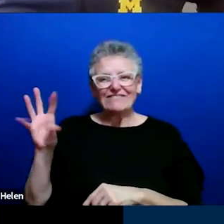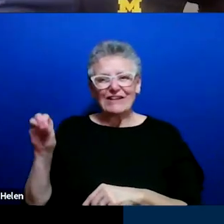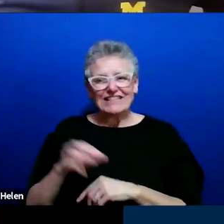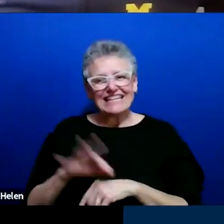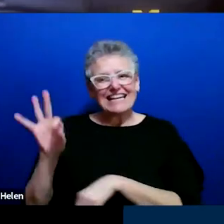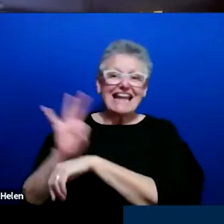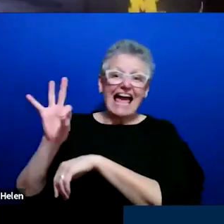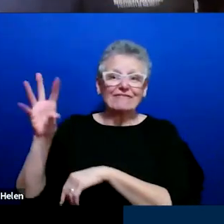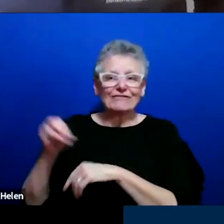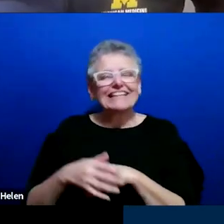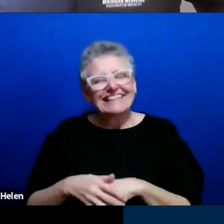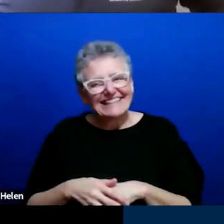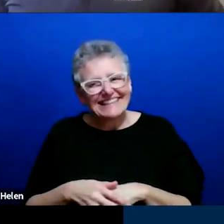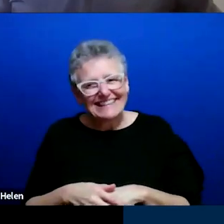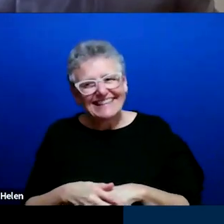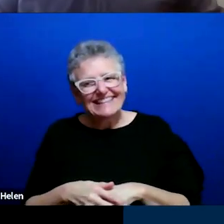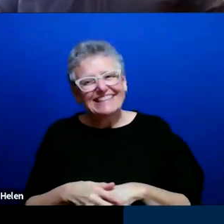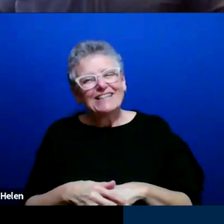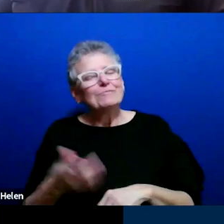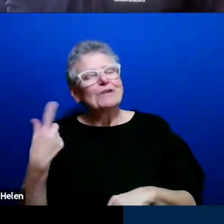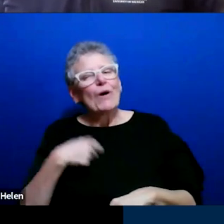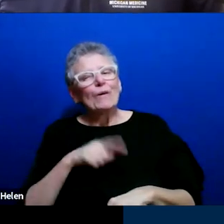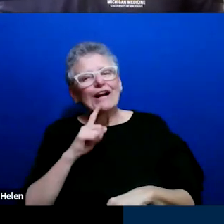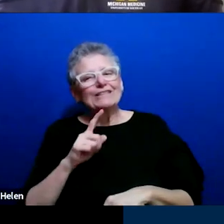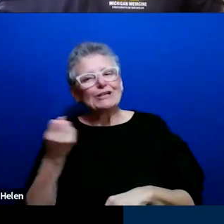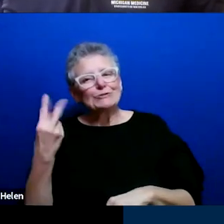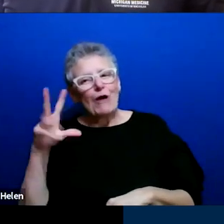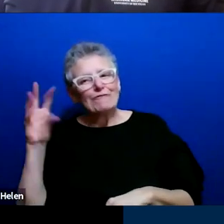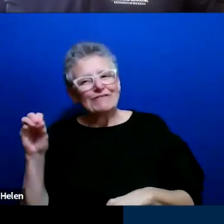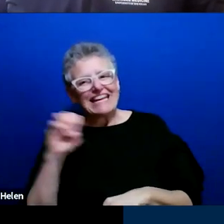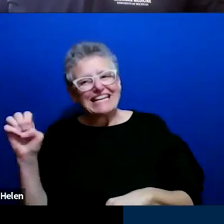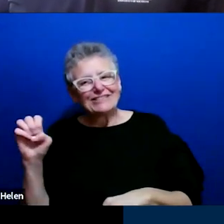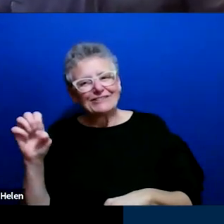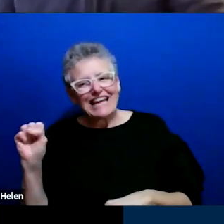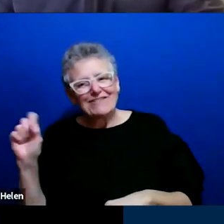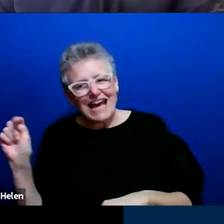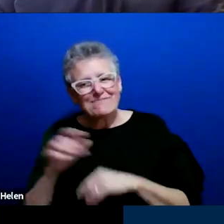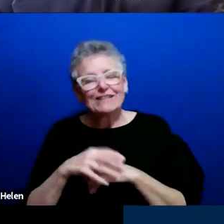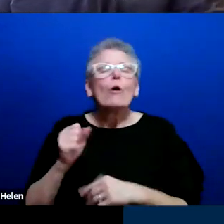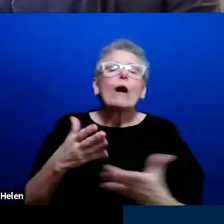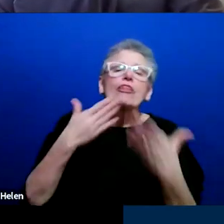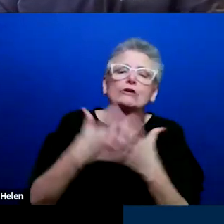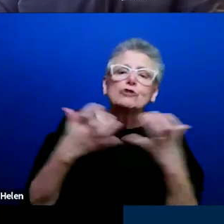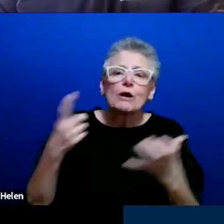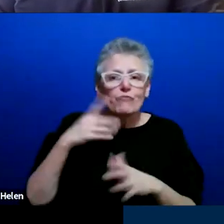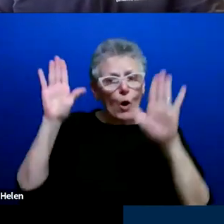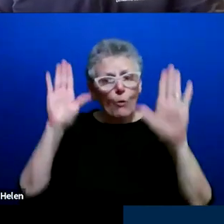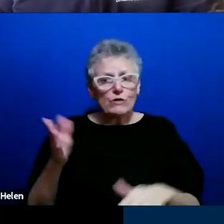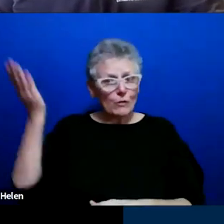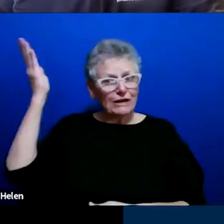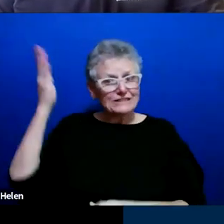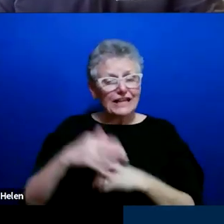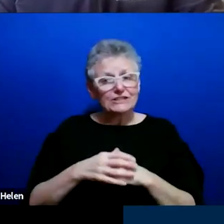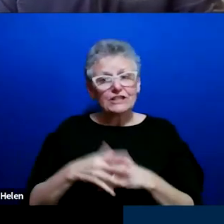Dr. Ruffin. I know most of us are on that 12:50 Eastern time zone. So thank you for a wonderful presentation.